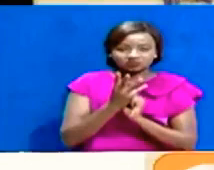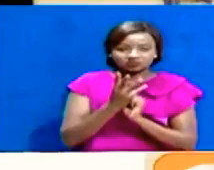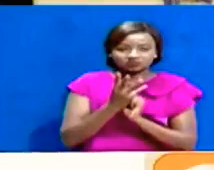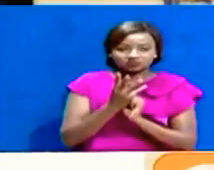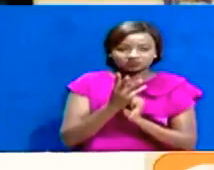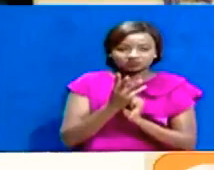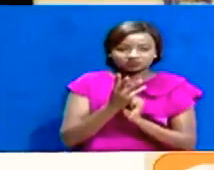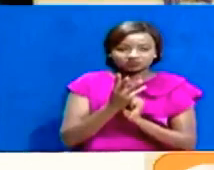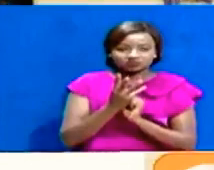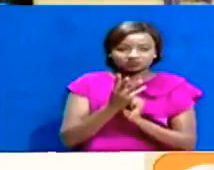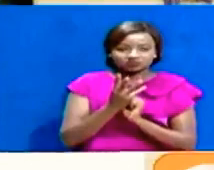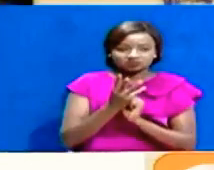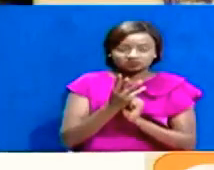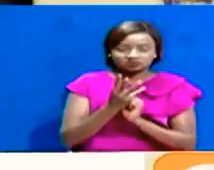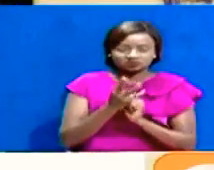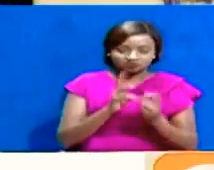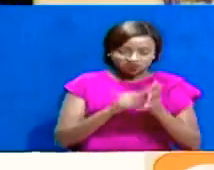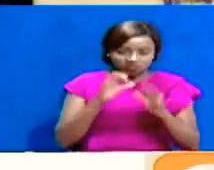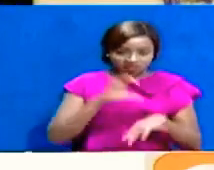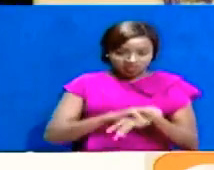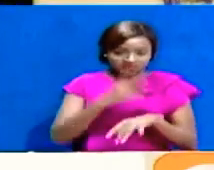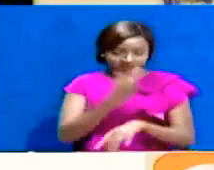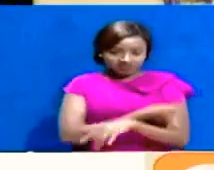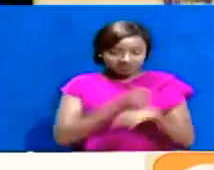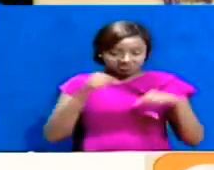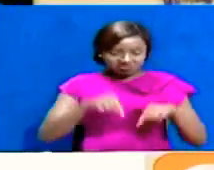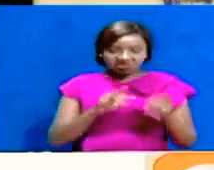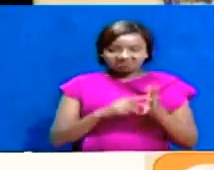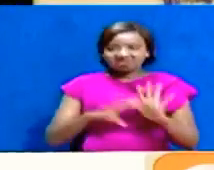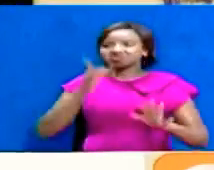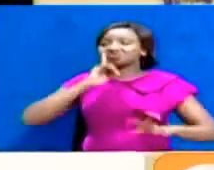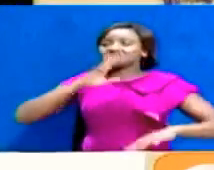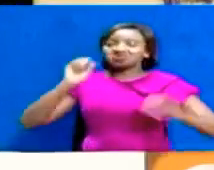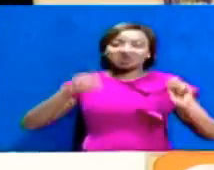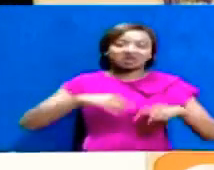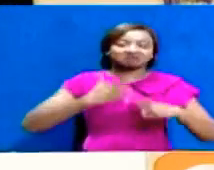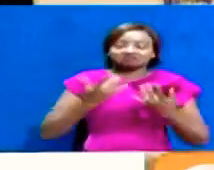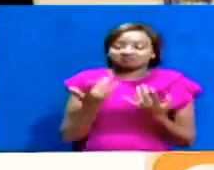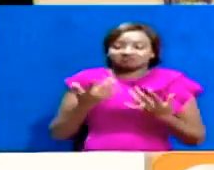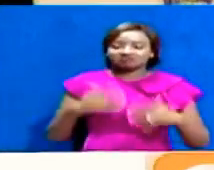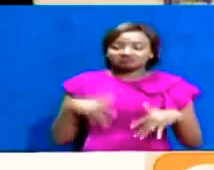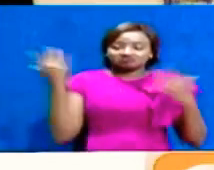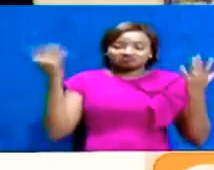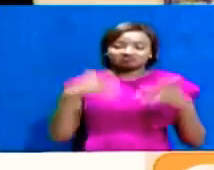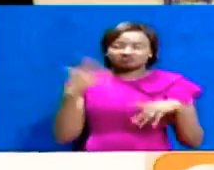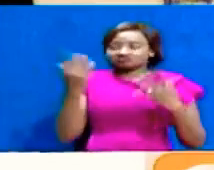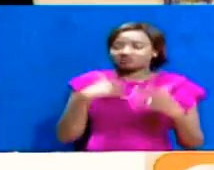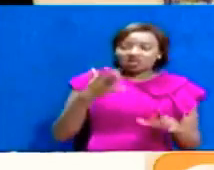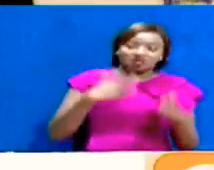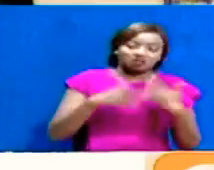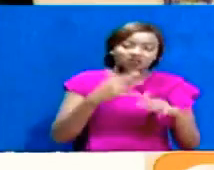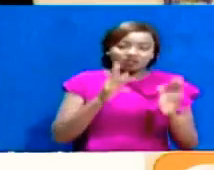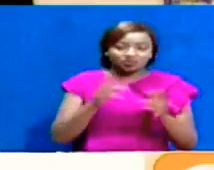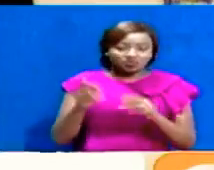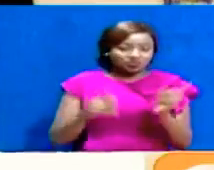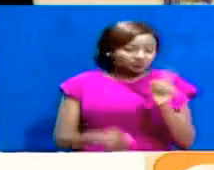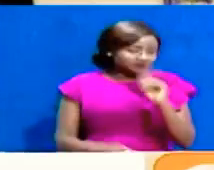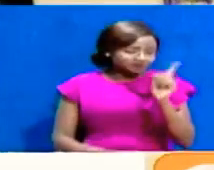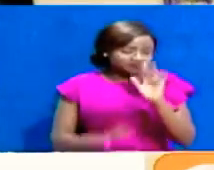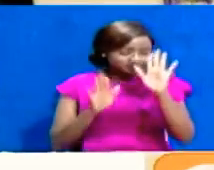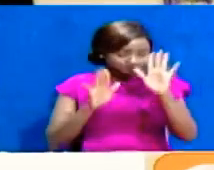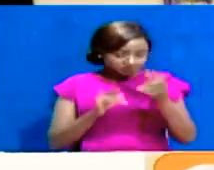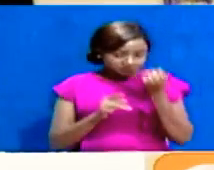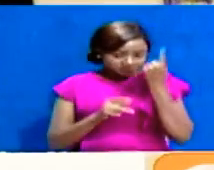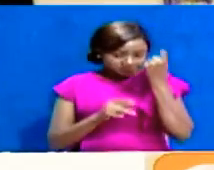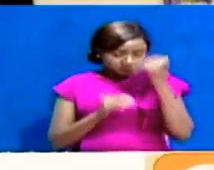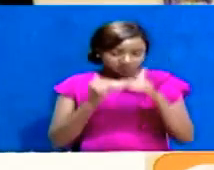immunity. So getting the vaccine today doesn't mean the next day I can, start meeting people. It's very important to understand